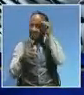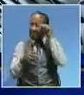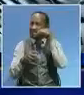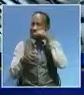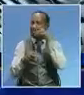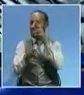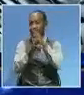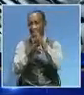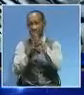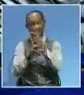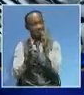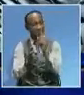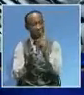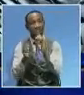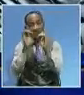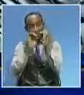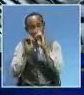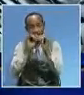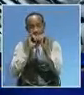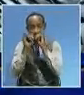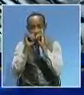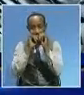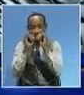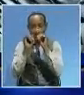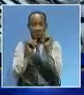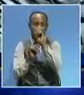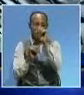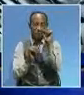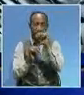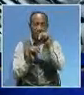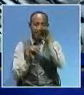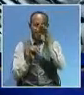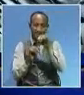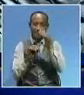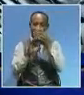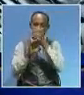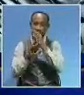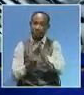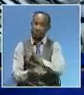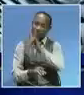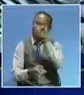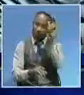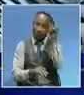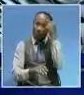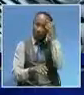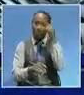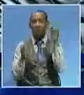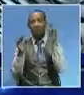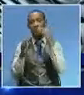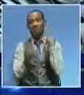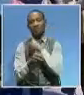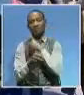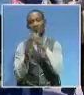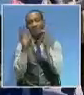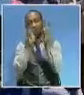was speaking in an interview with ZNBC News in Lusaka today before departure for Monze on a working